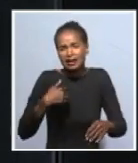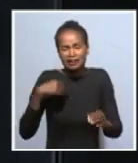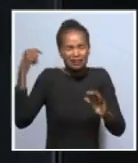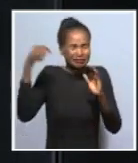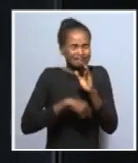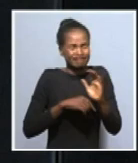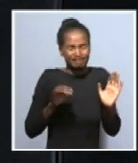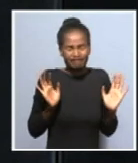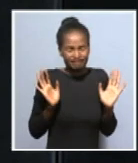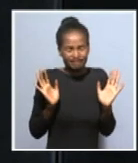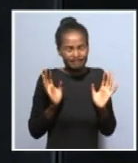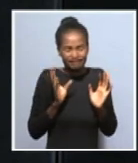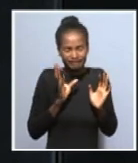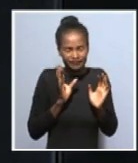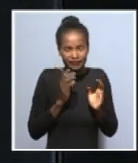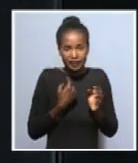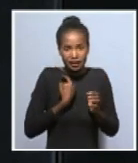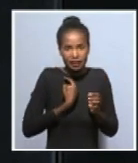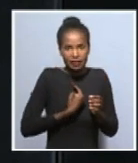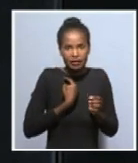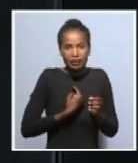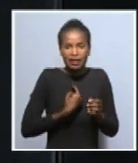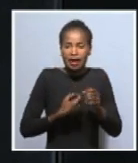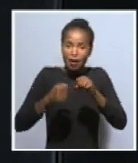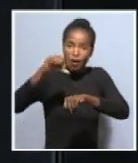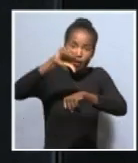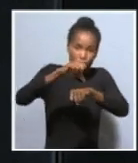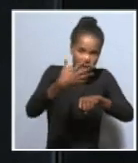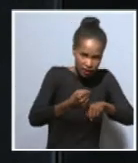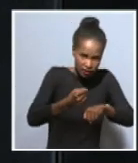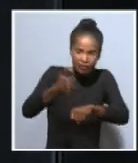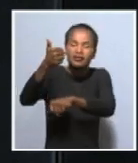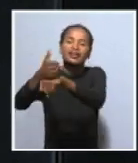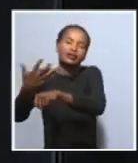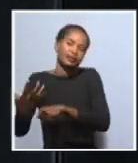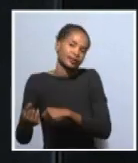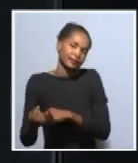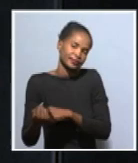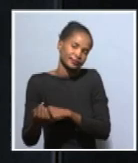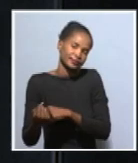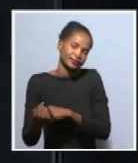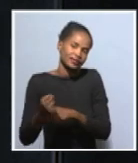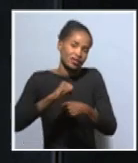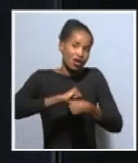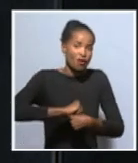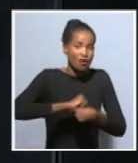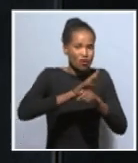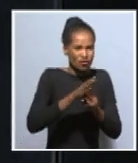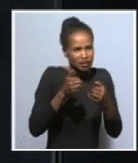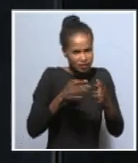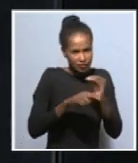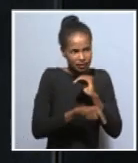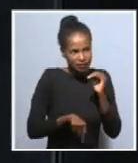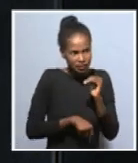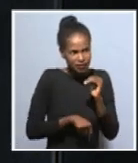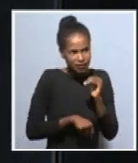my position is that in every dark cloud there's a silver lining. COVID-19. If